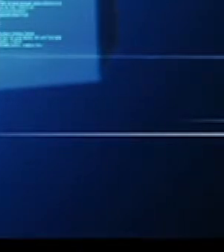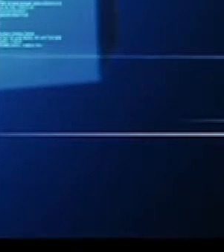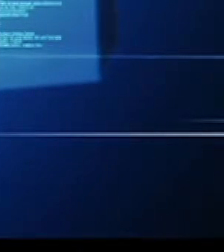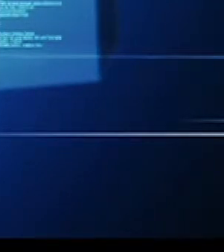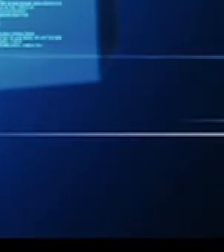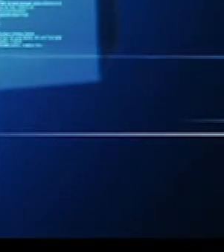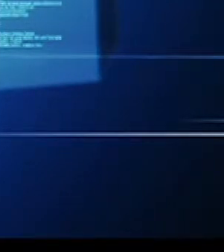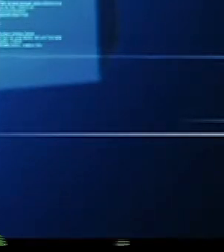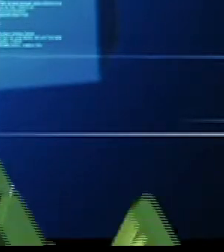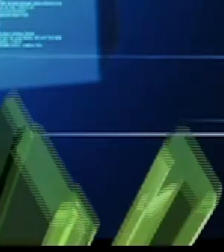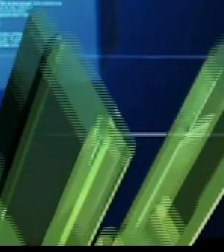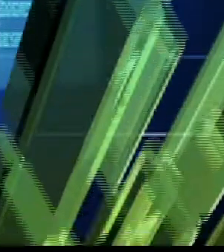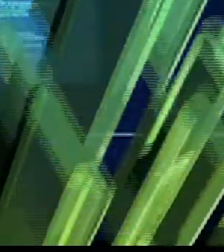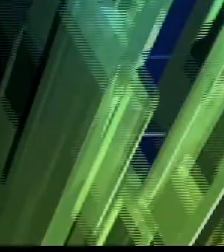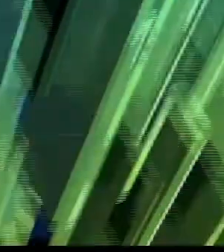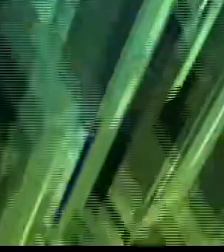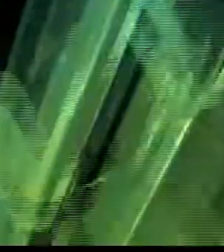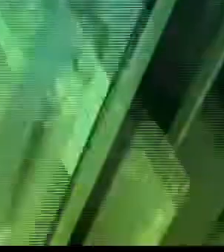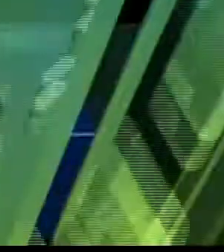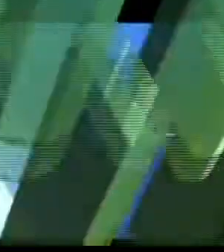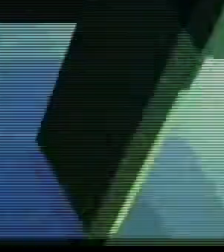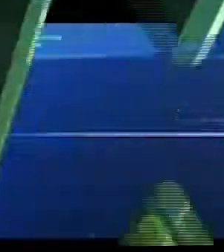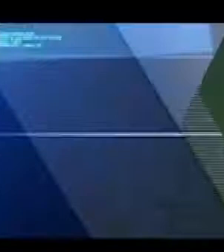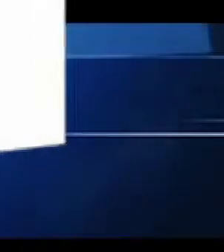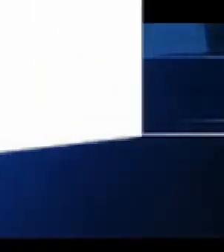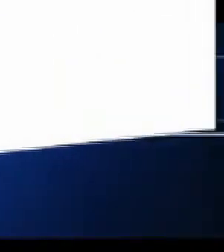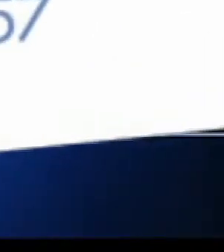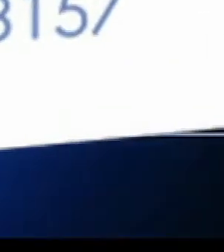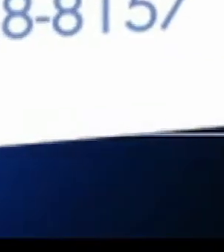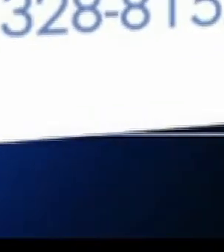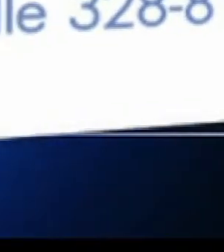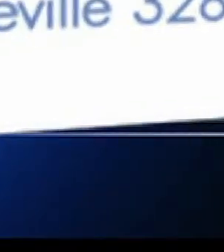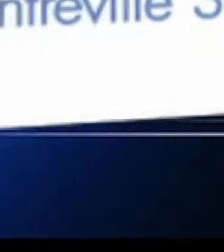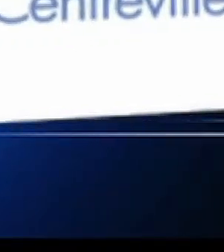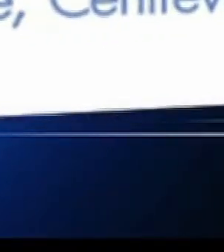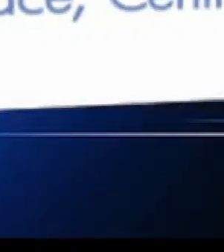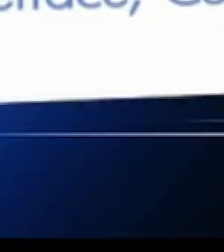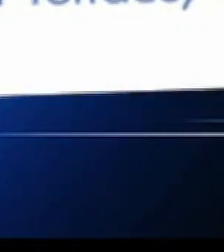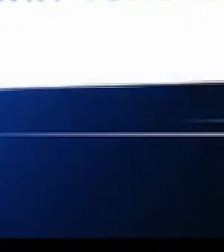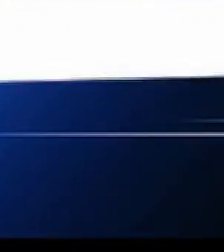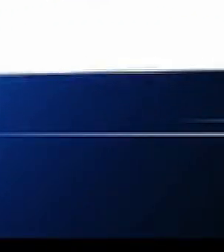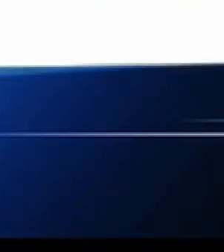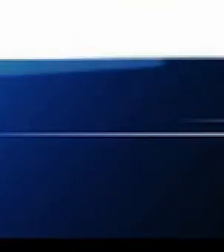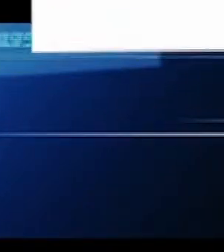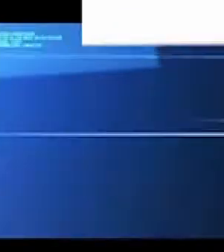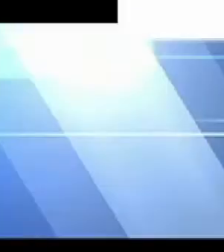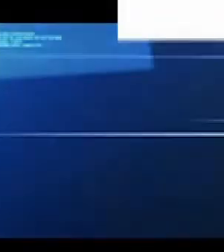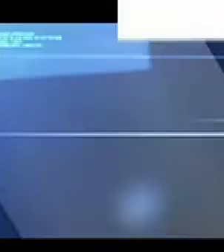This is ZNS Total Sports, brought to you by 4th Terrace Diagnostic Center.